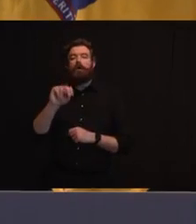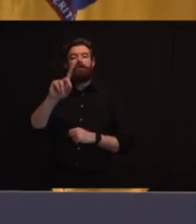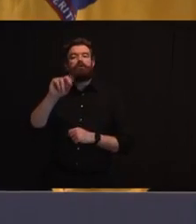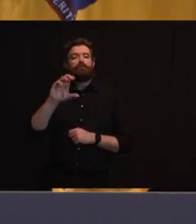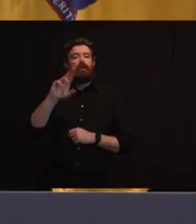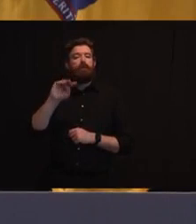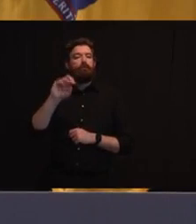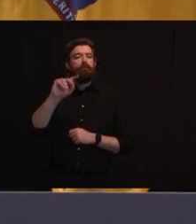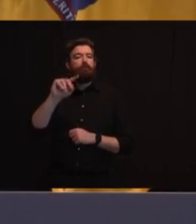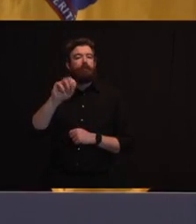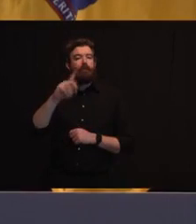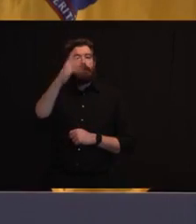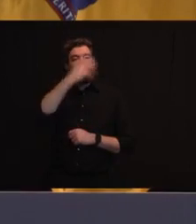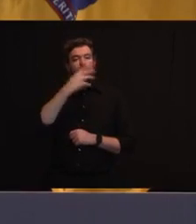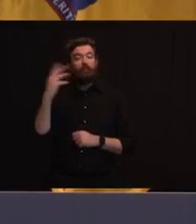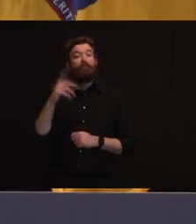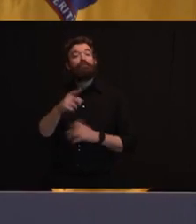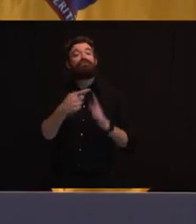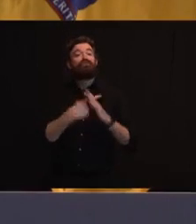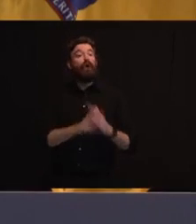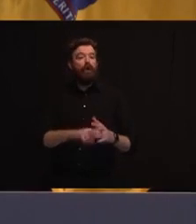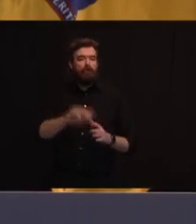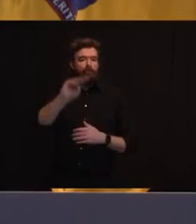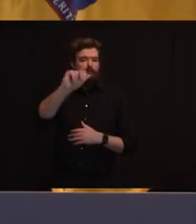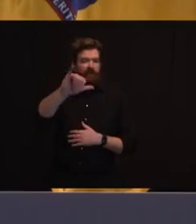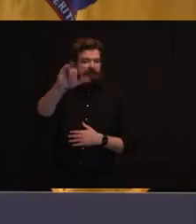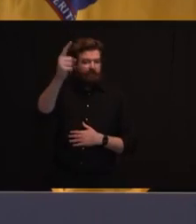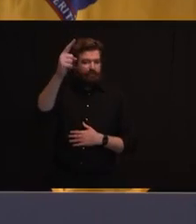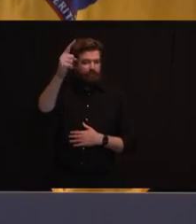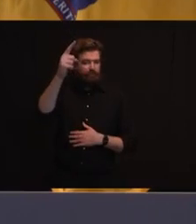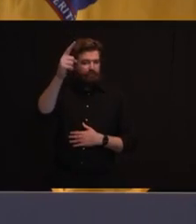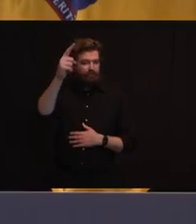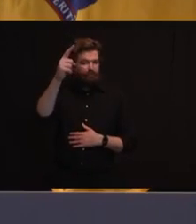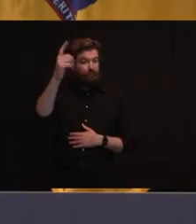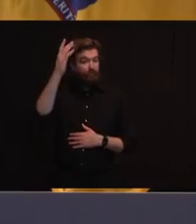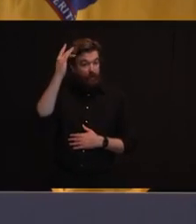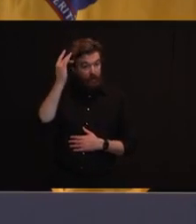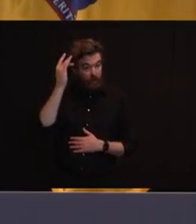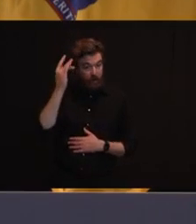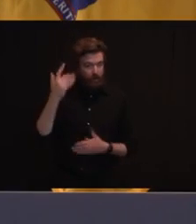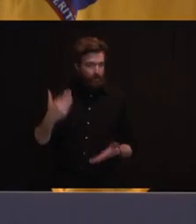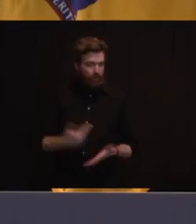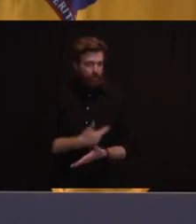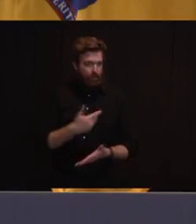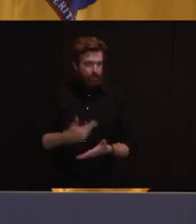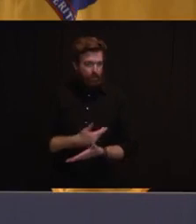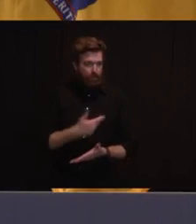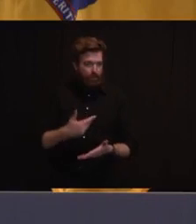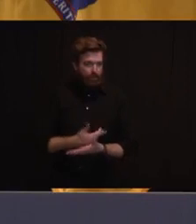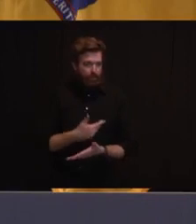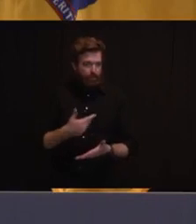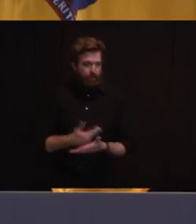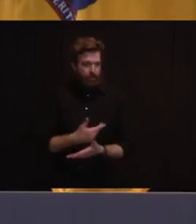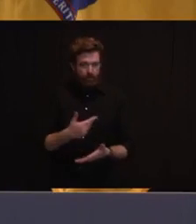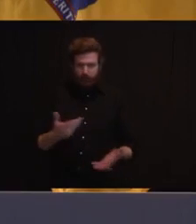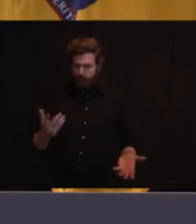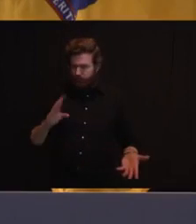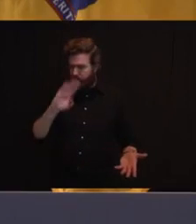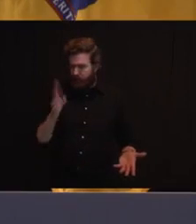people offline to get trained to do this, which is part of the reason for the delay. I believe I'm about to make news